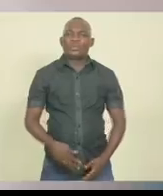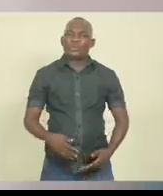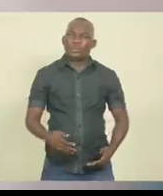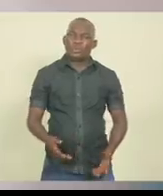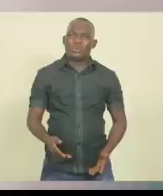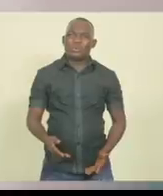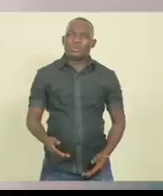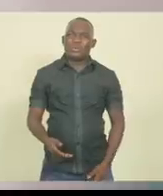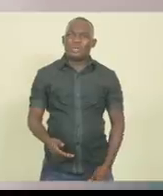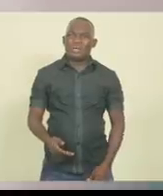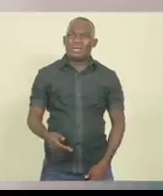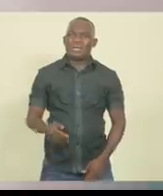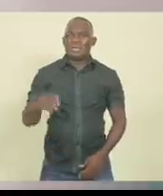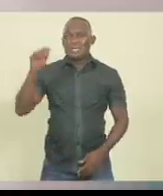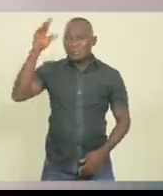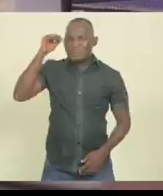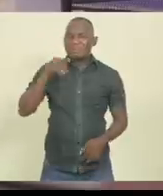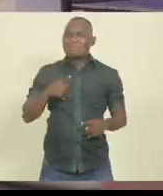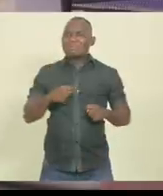He had his way.